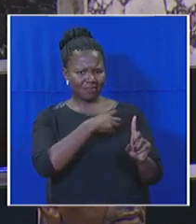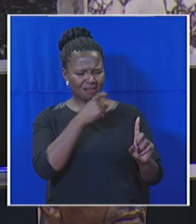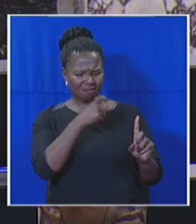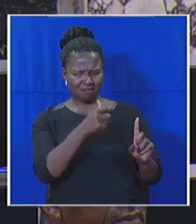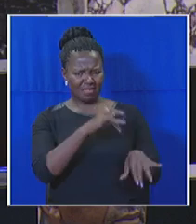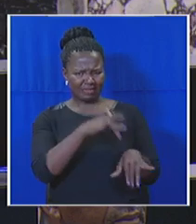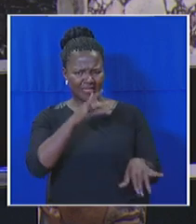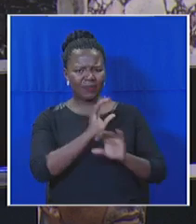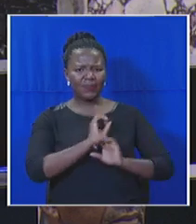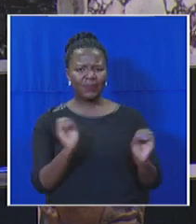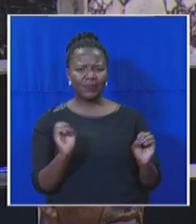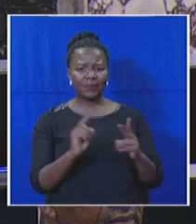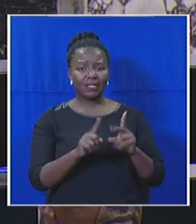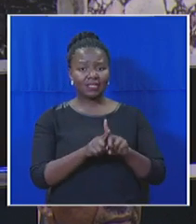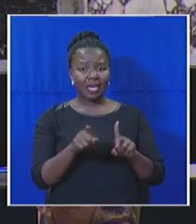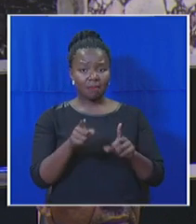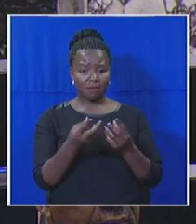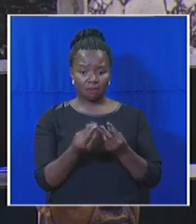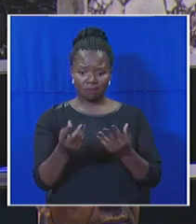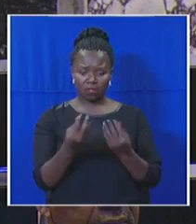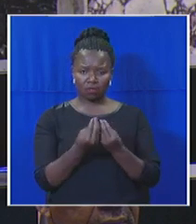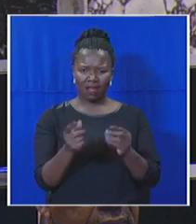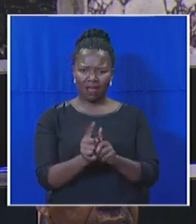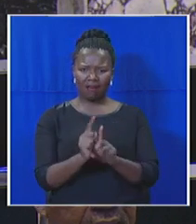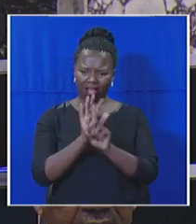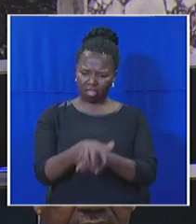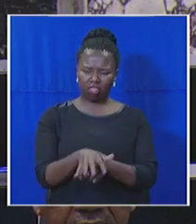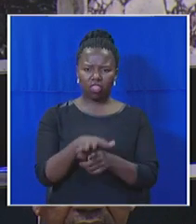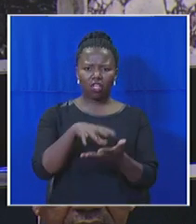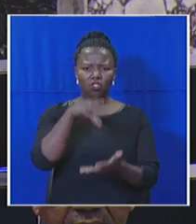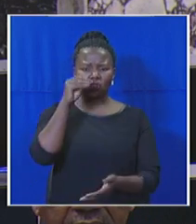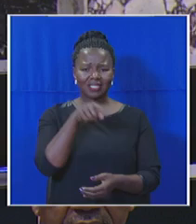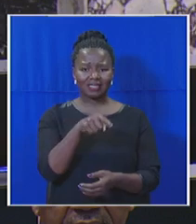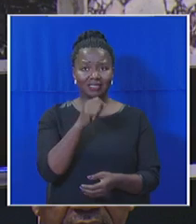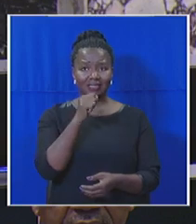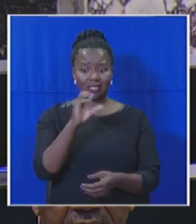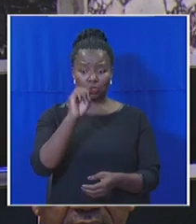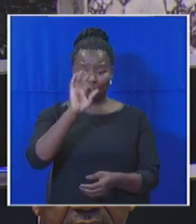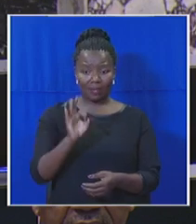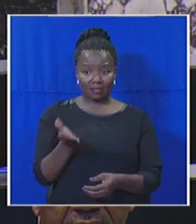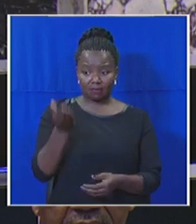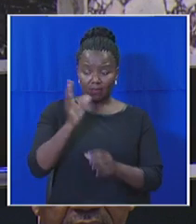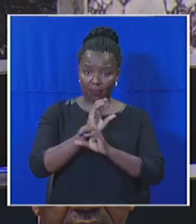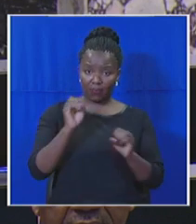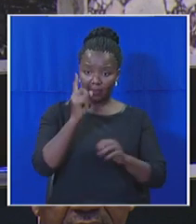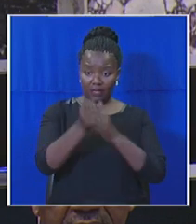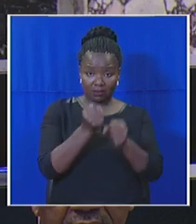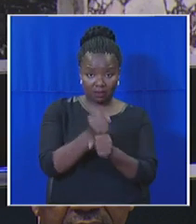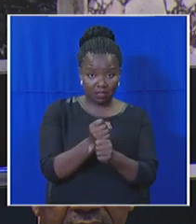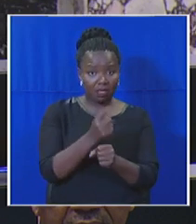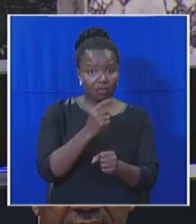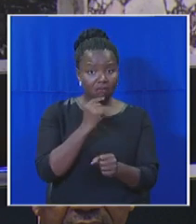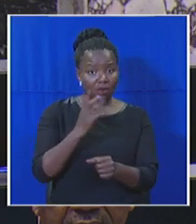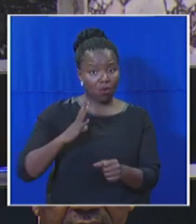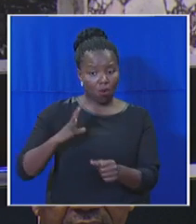devoid of the realities confronting students on the ground. But your 0% increment on the surface of it is a PR exercise